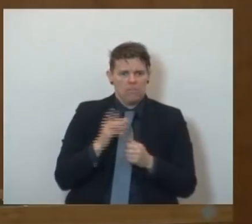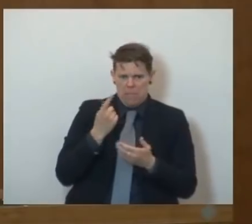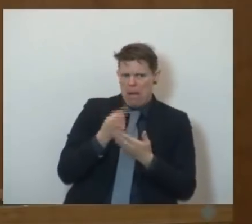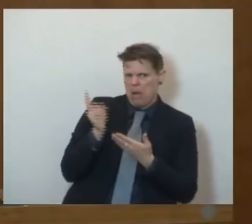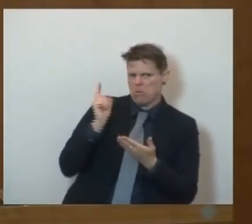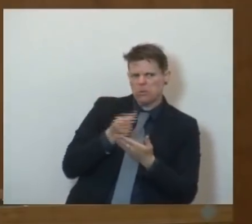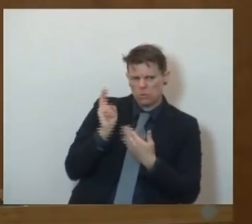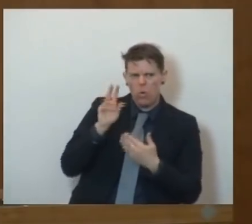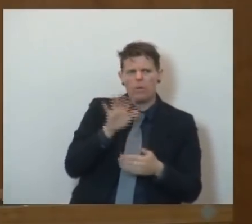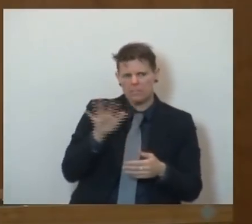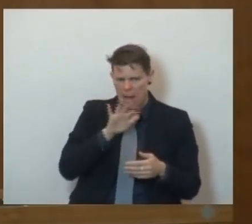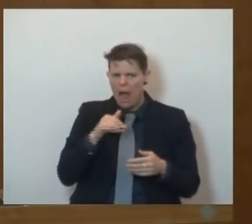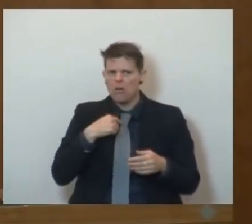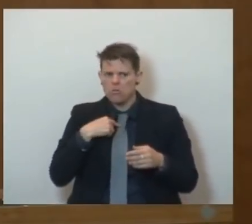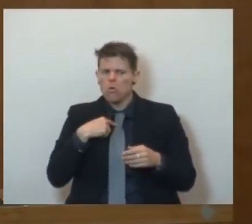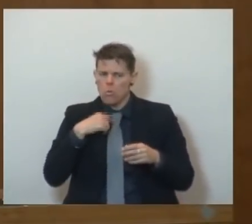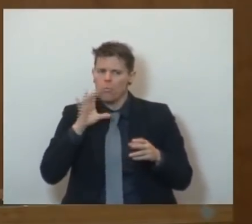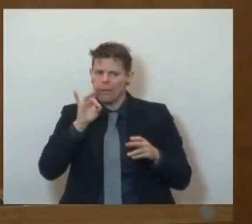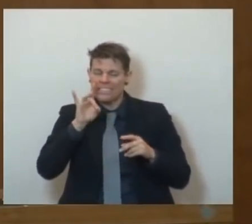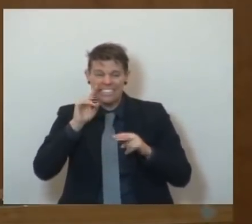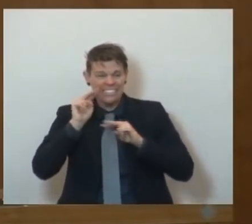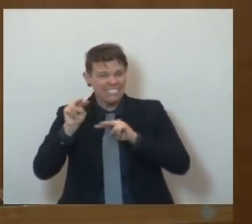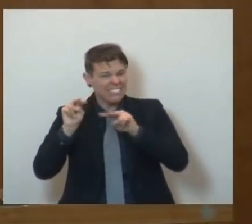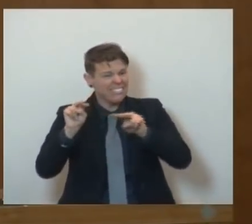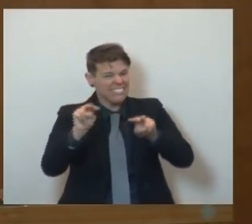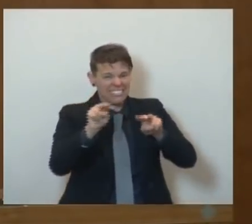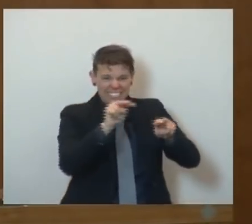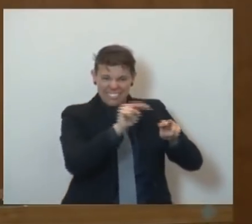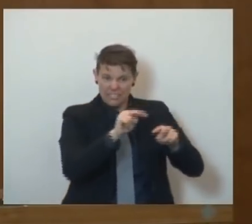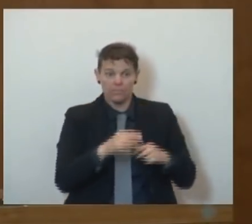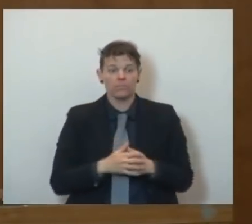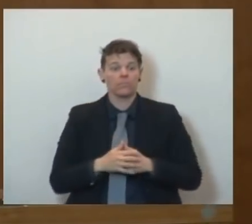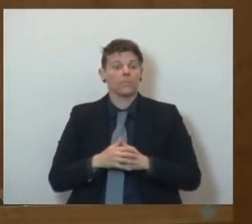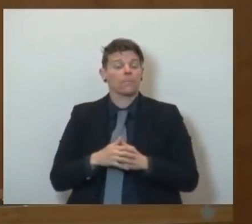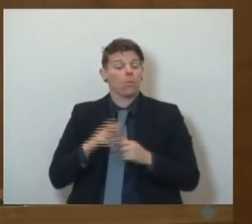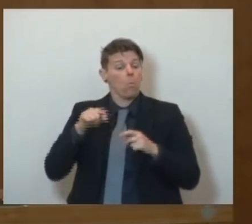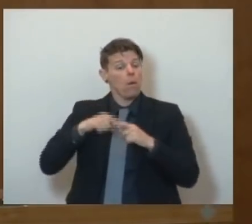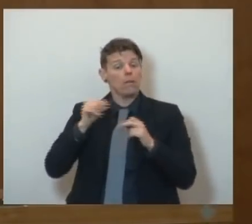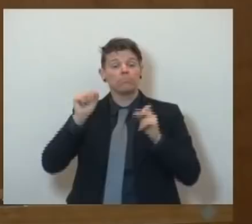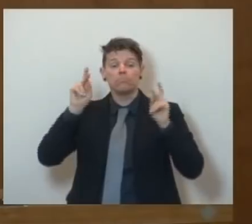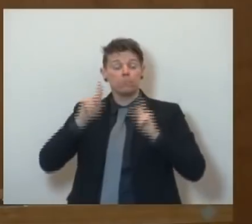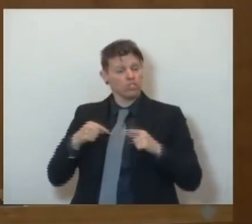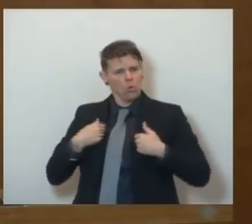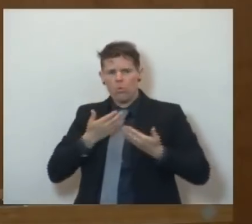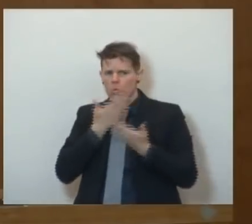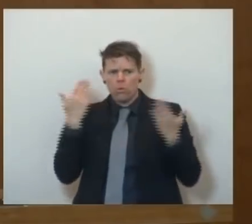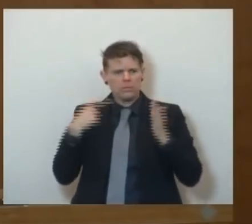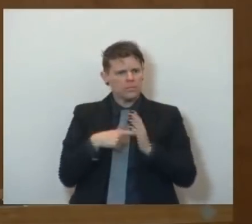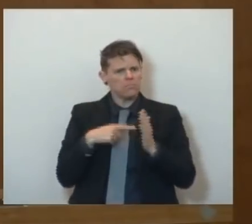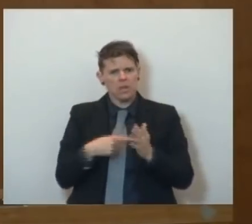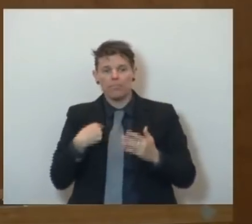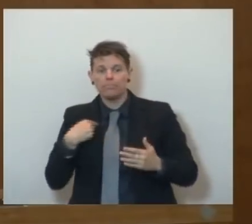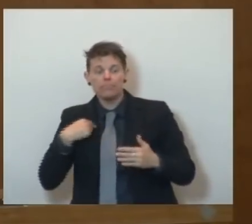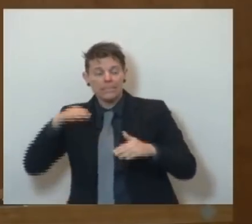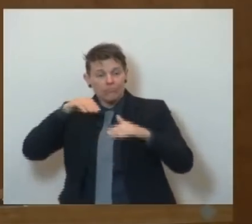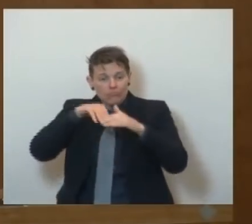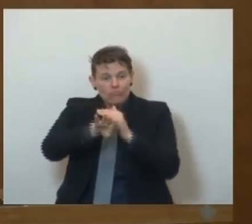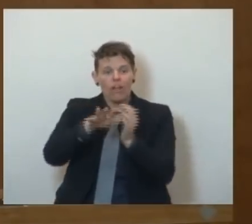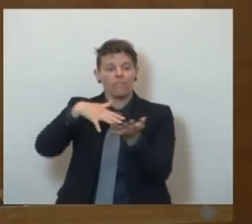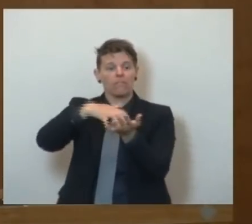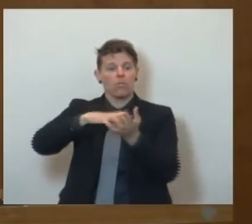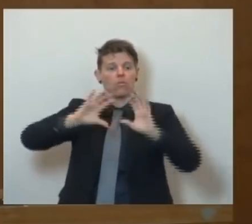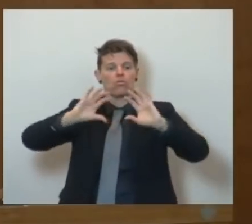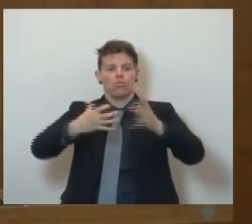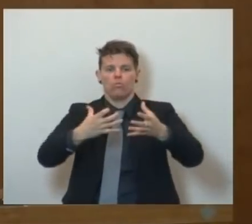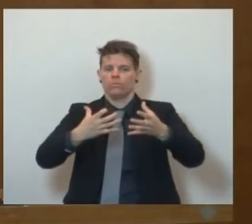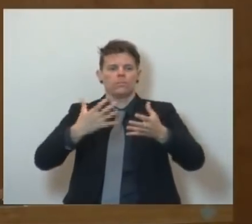with all of our precautions, when an asymptomatic person comes encounters with this very vulnerable group, it's almost impossible to stop.